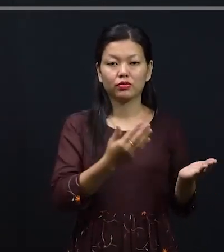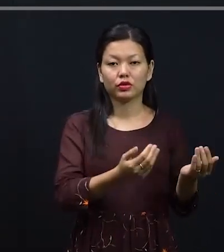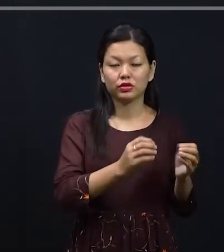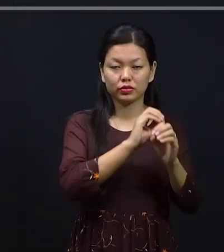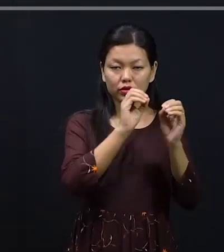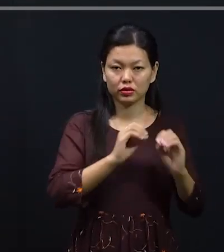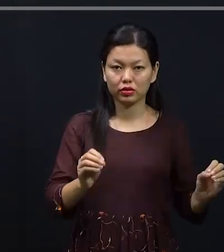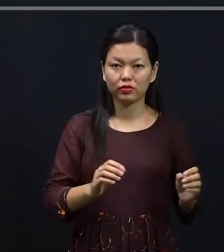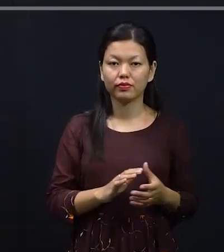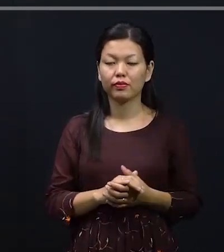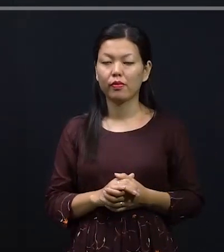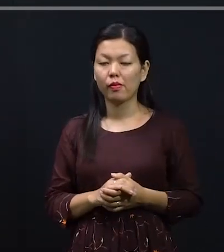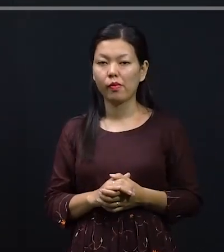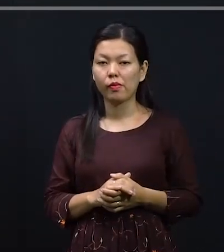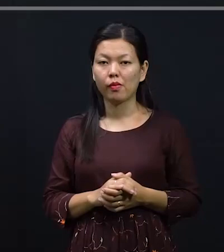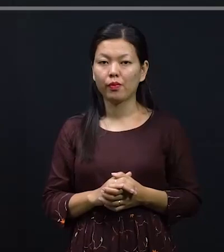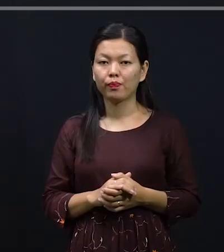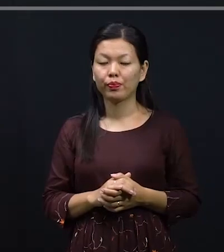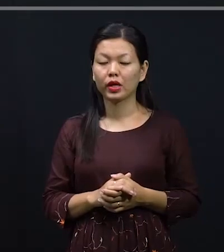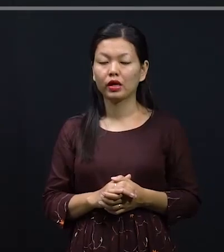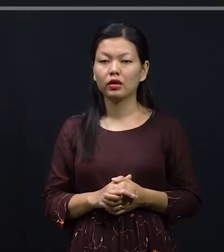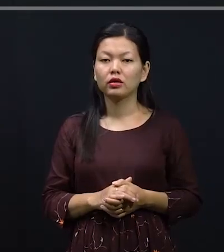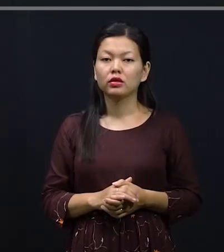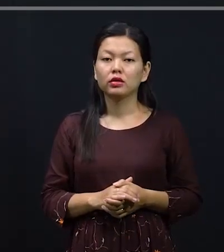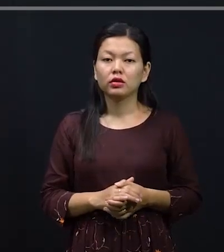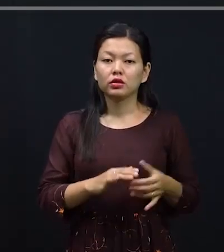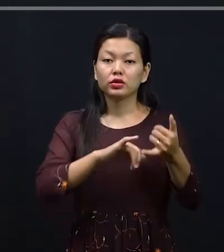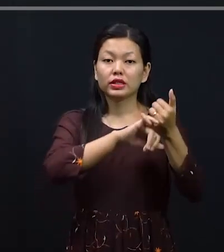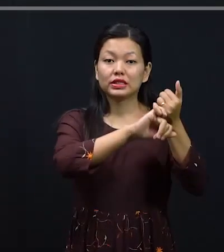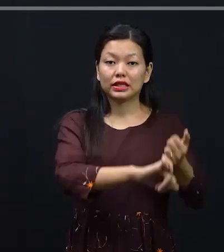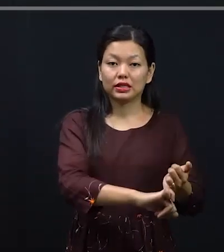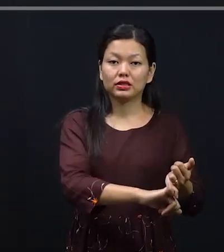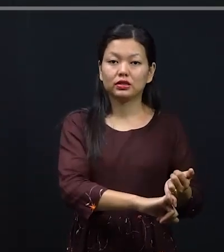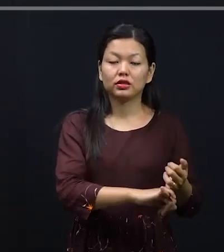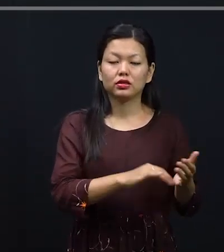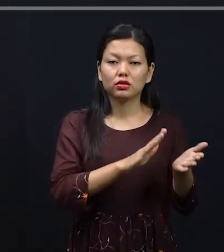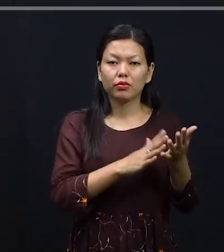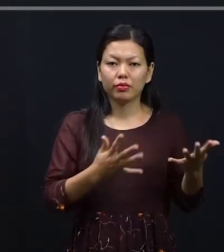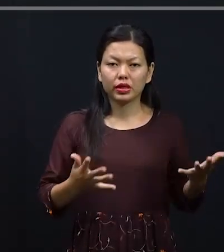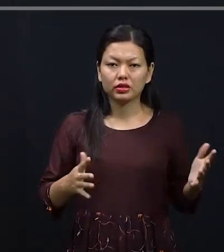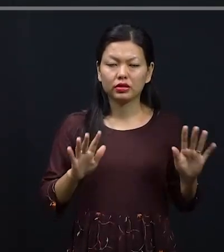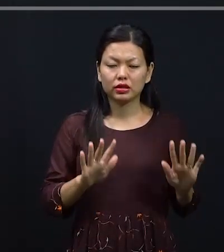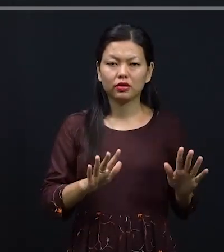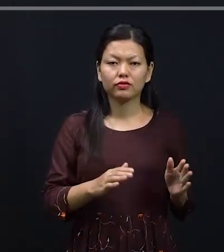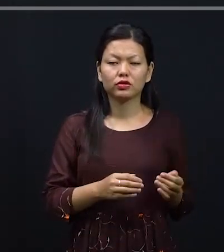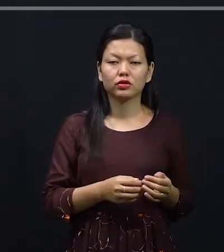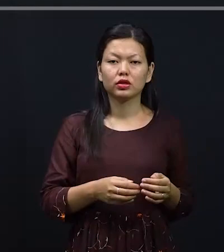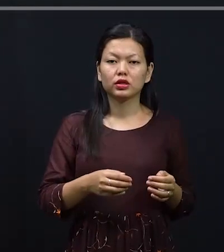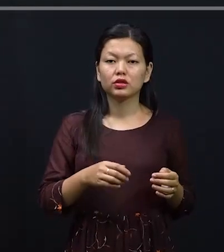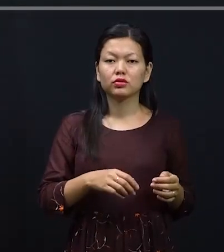into S strain, making it virulent and causing the mice to develop pneumonia and died. So